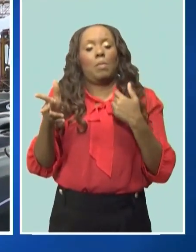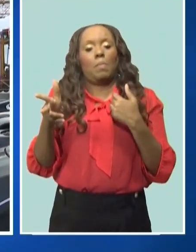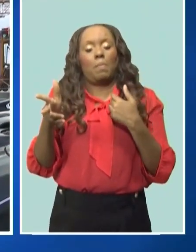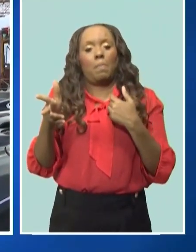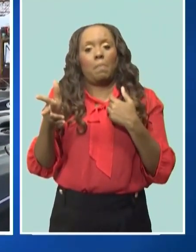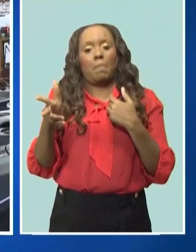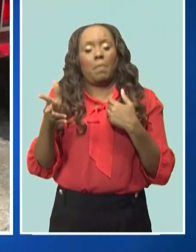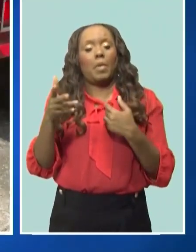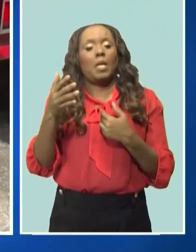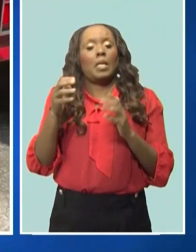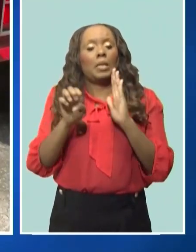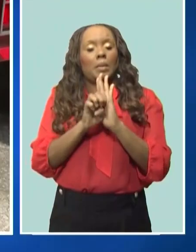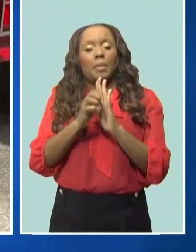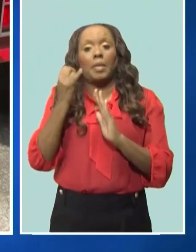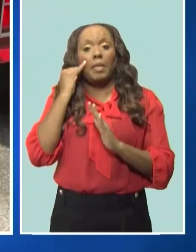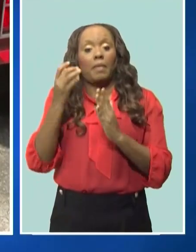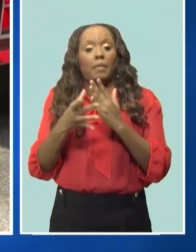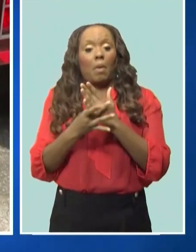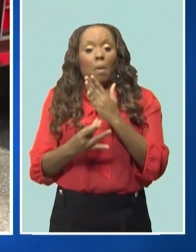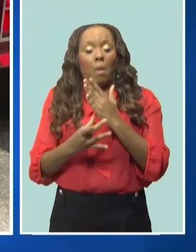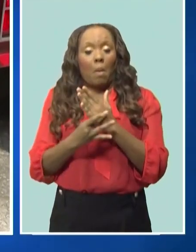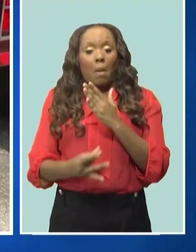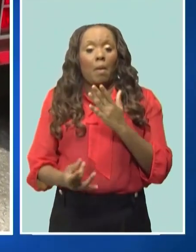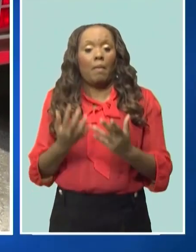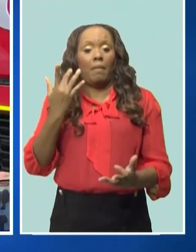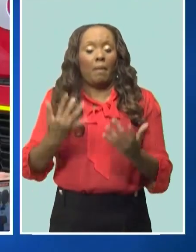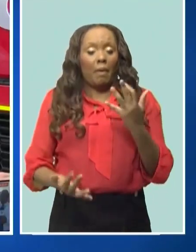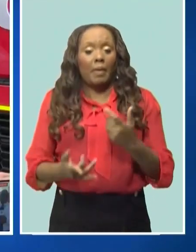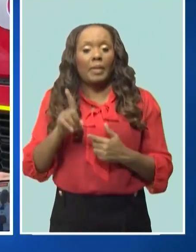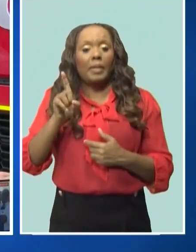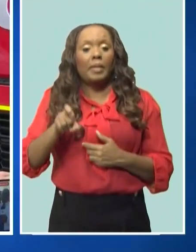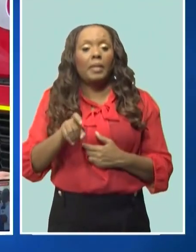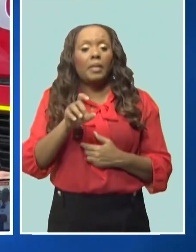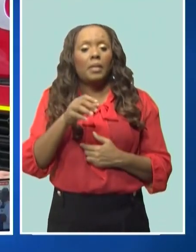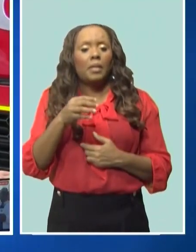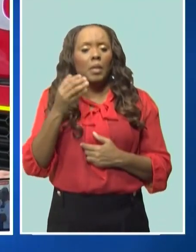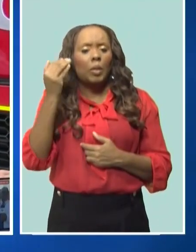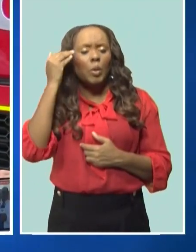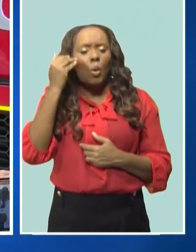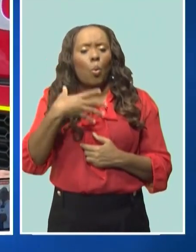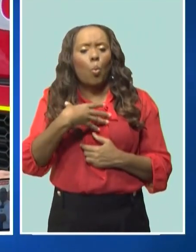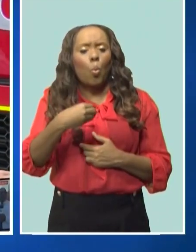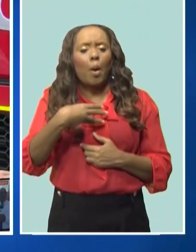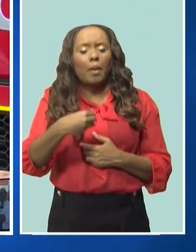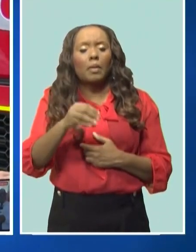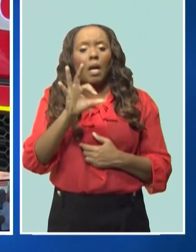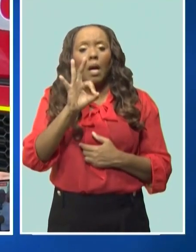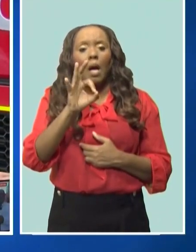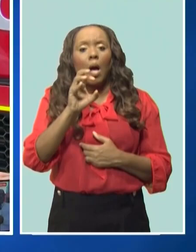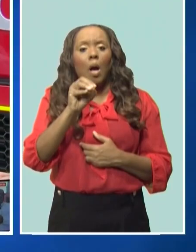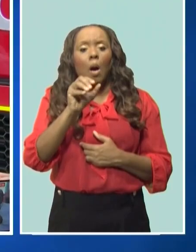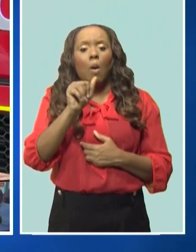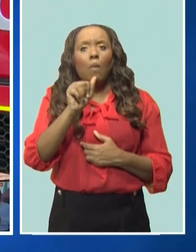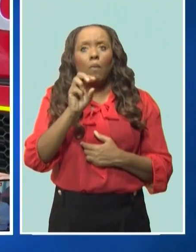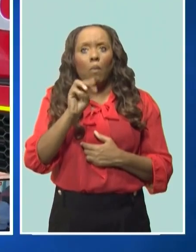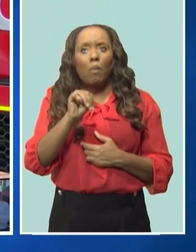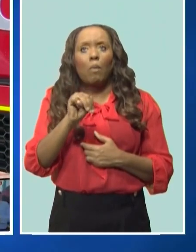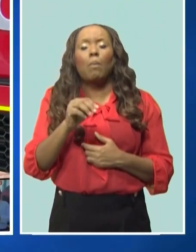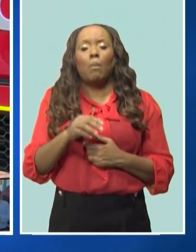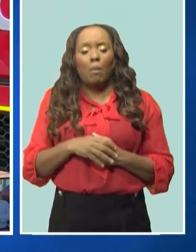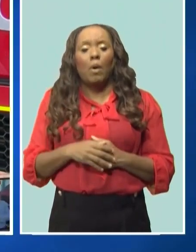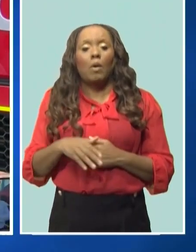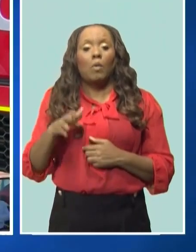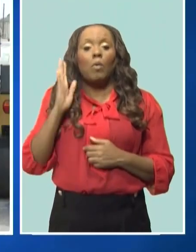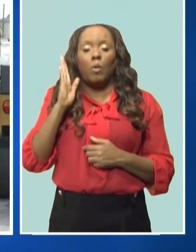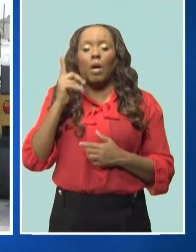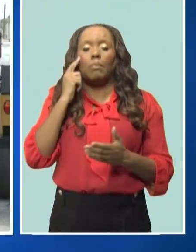oil fire or a fire that requires foam or any sort. And that means that when we're in the Bridgetown area, it makes it much easier for us to fight a fire in the Bridgetown